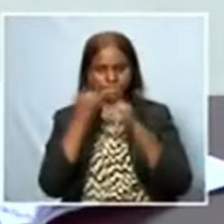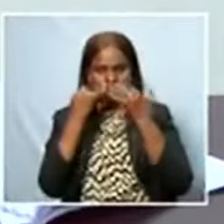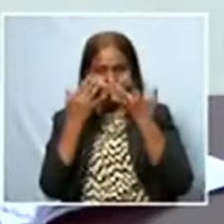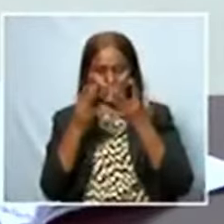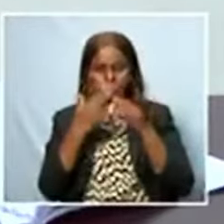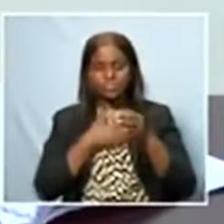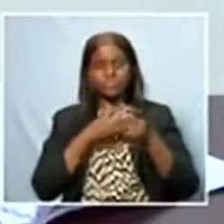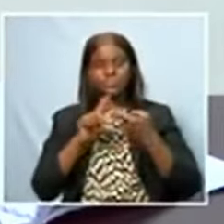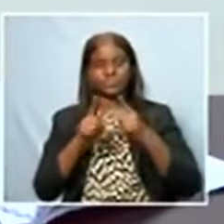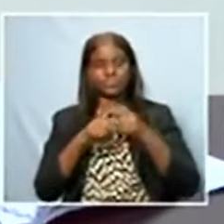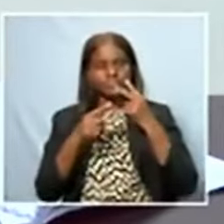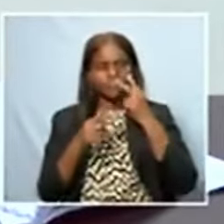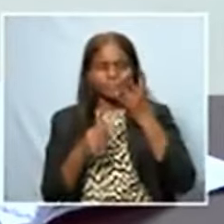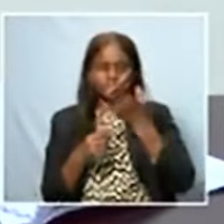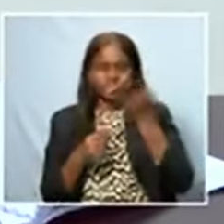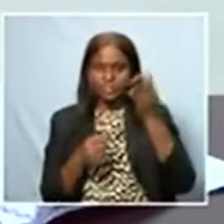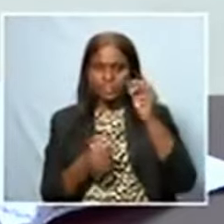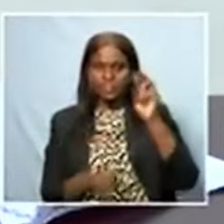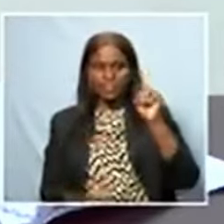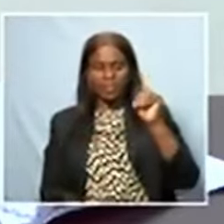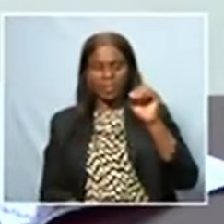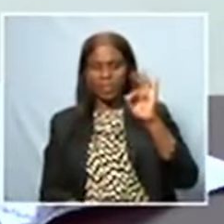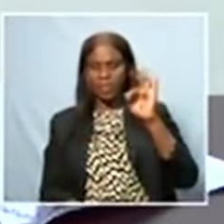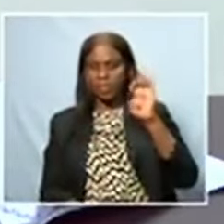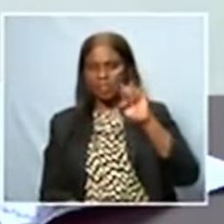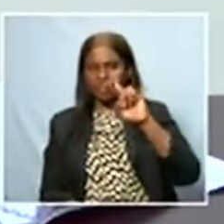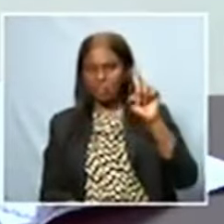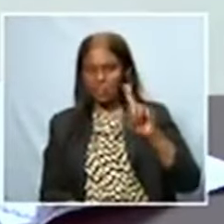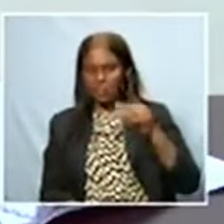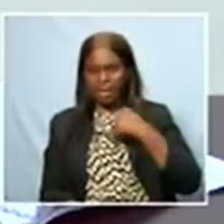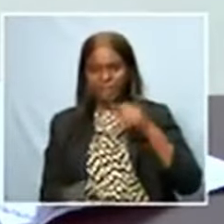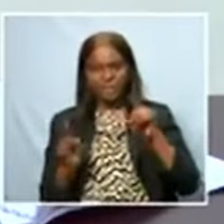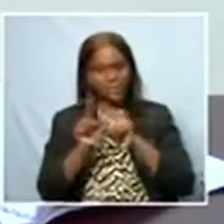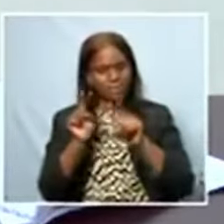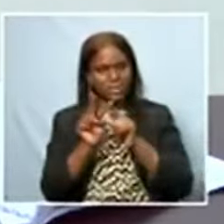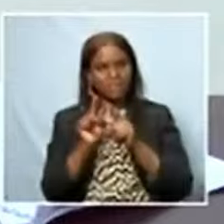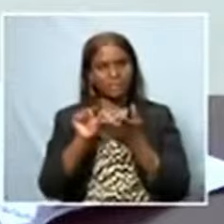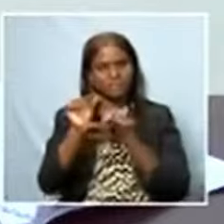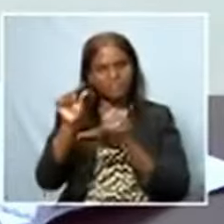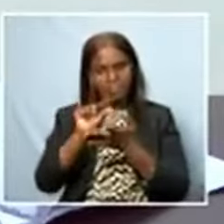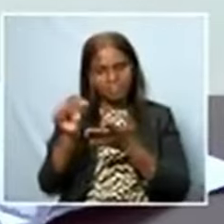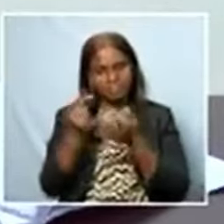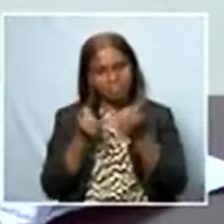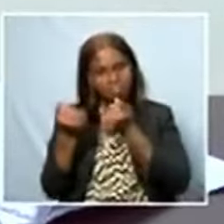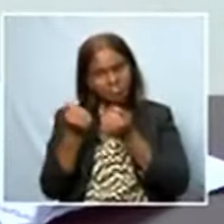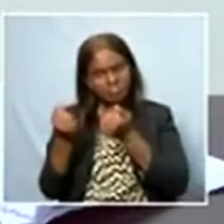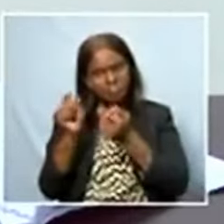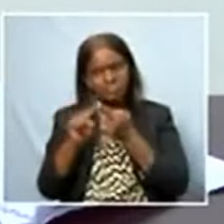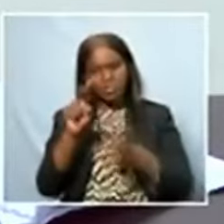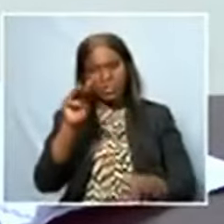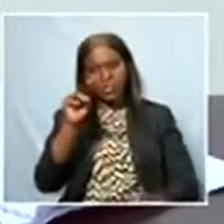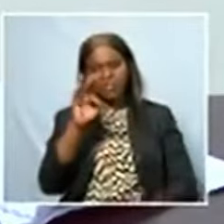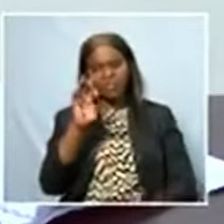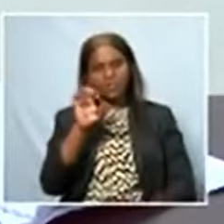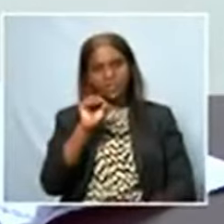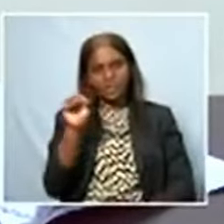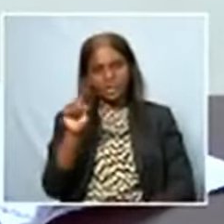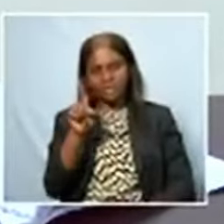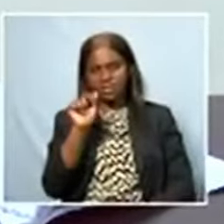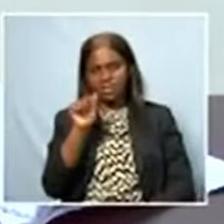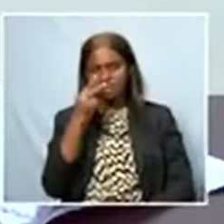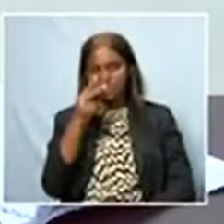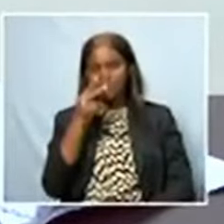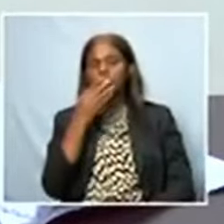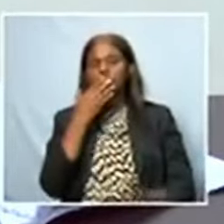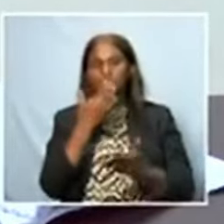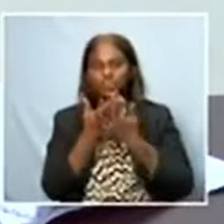colleagues, when you look at the M-phase also, they've got similar incentives, and when you drive to these M-phases now, you can see that activity